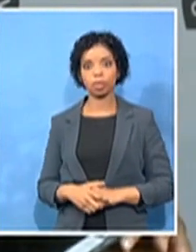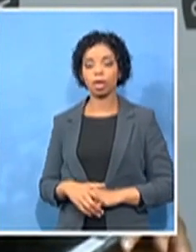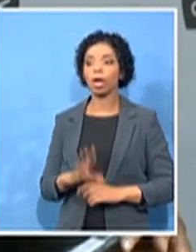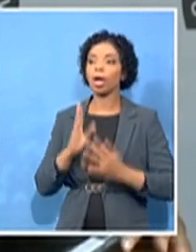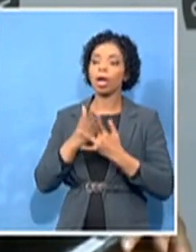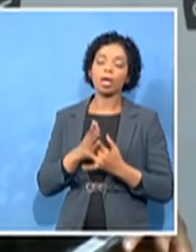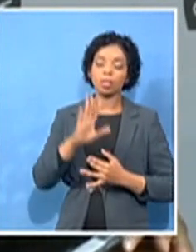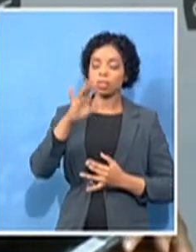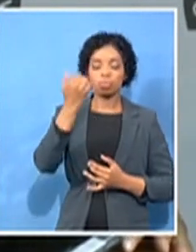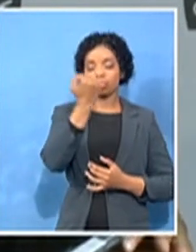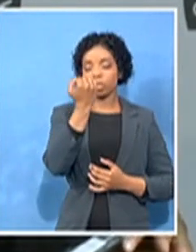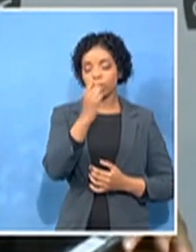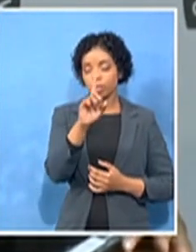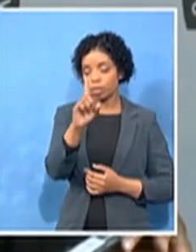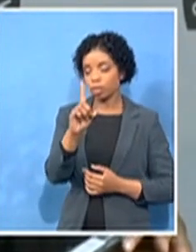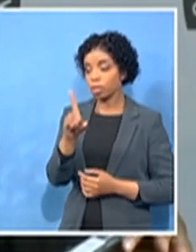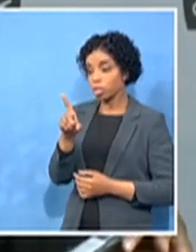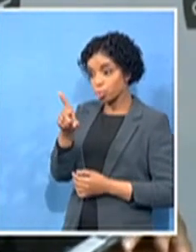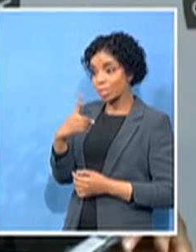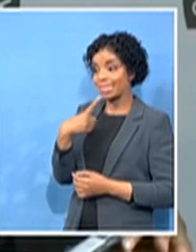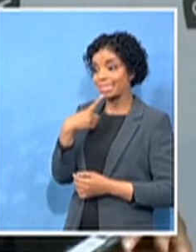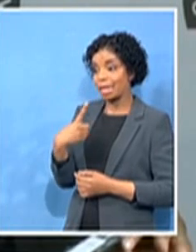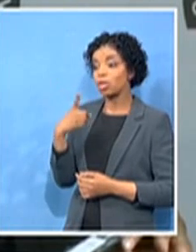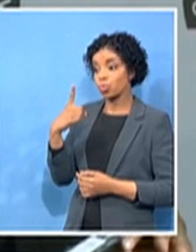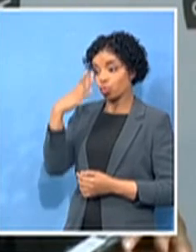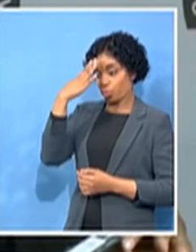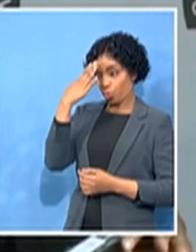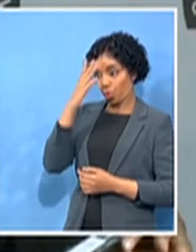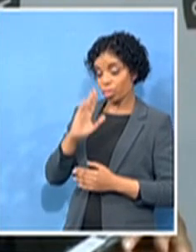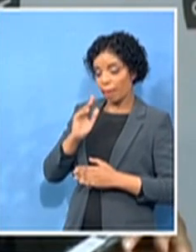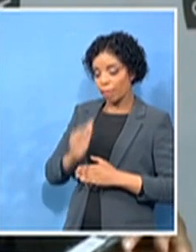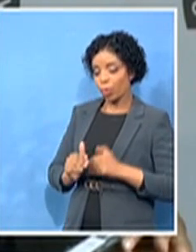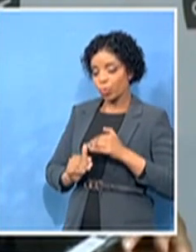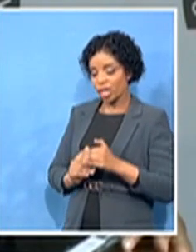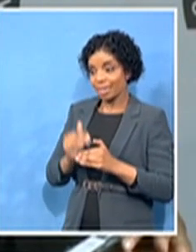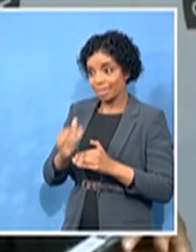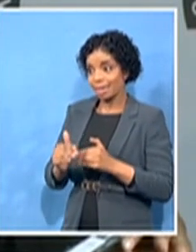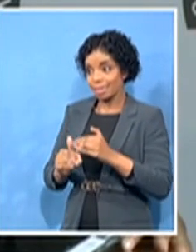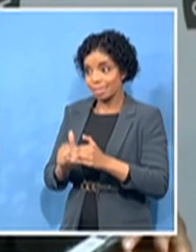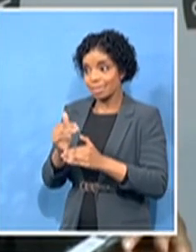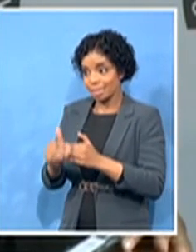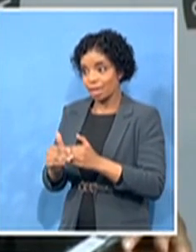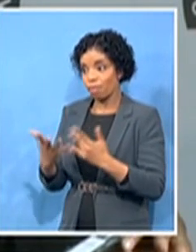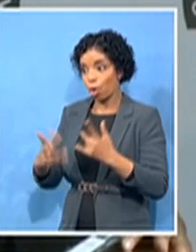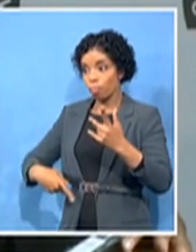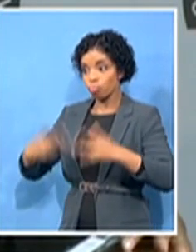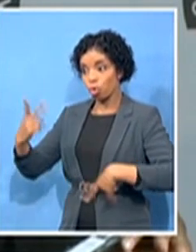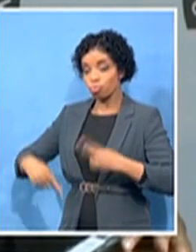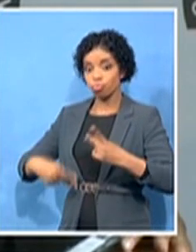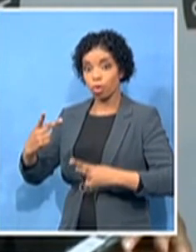of procurement processes having taken place? As reported by the relevant department to ESCO.